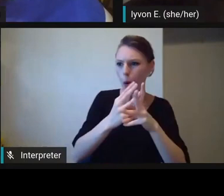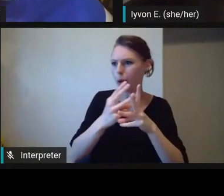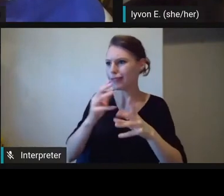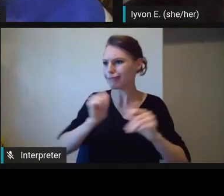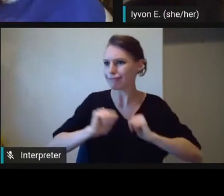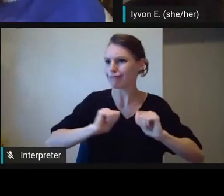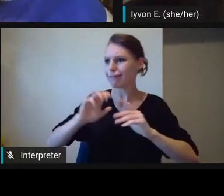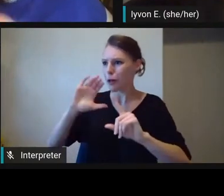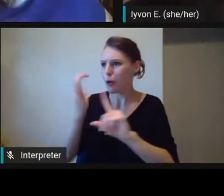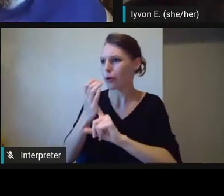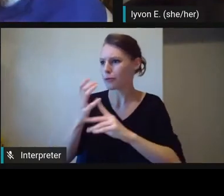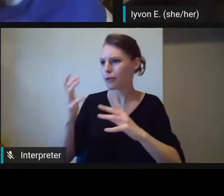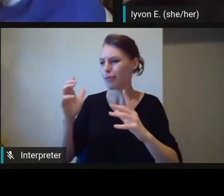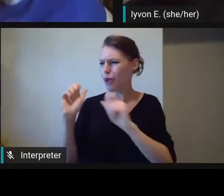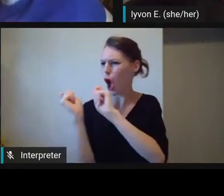theater.